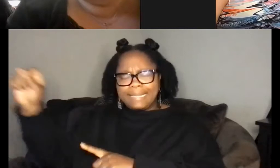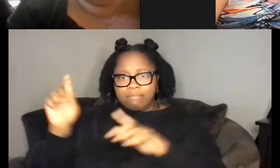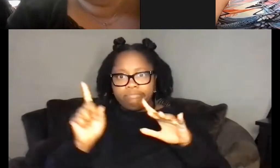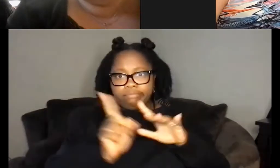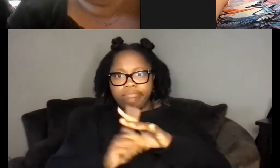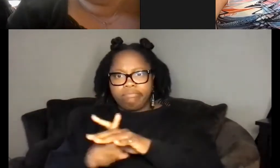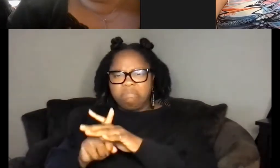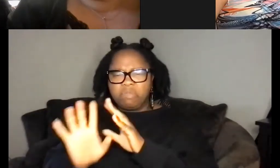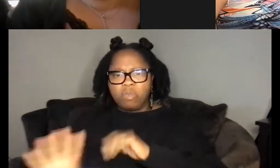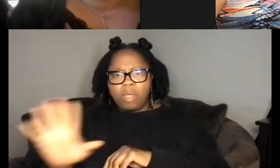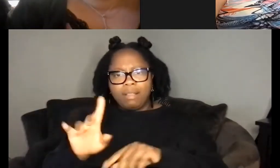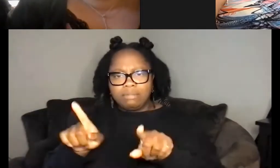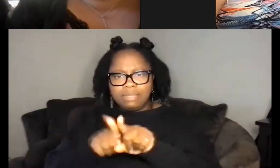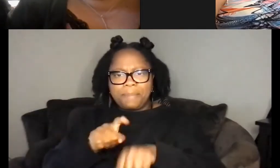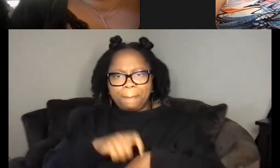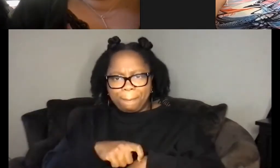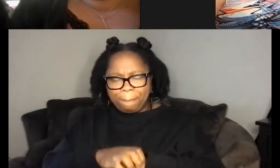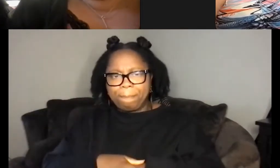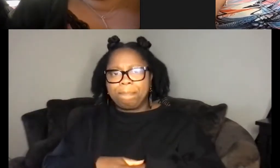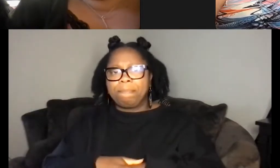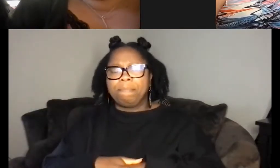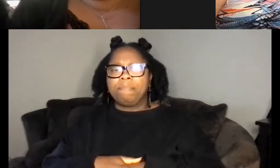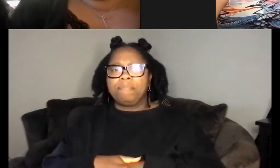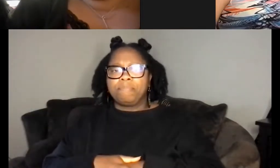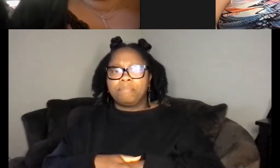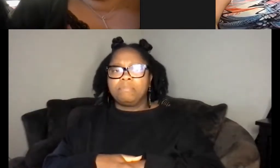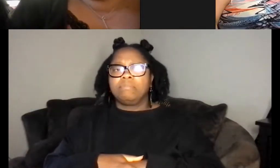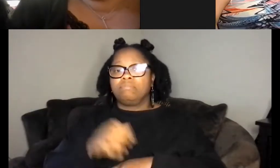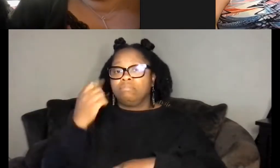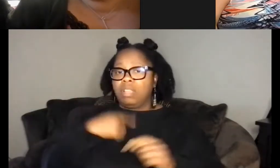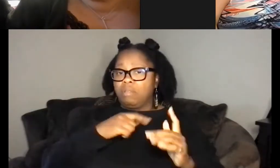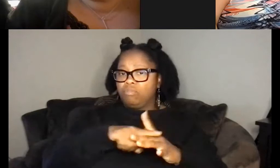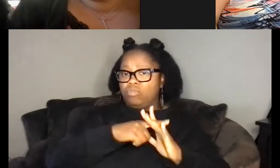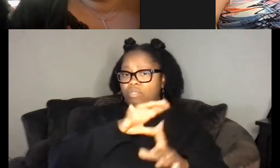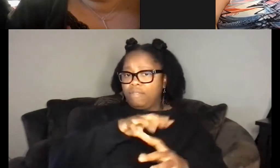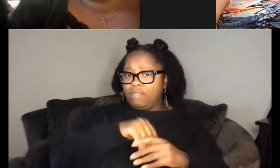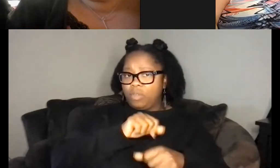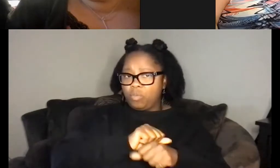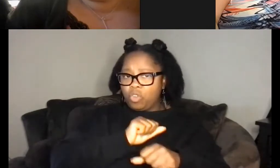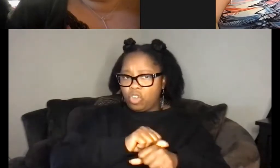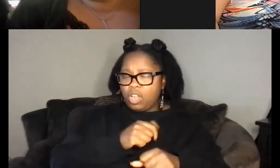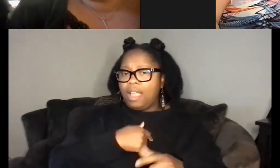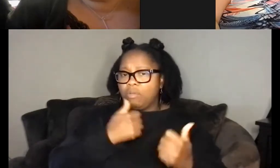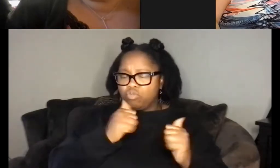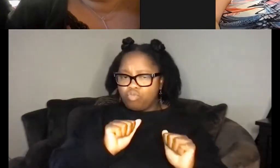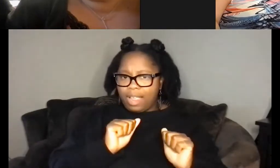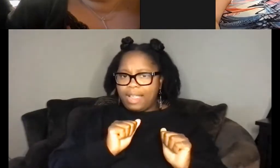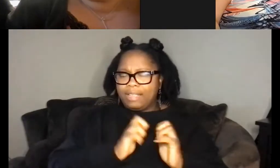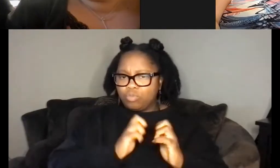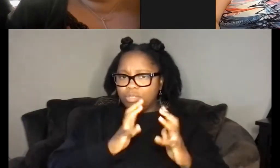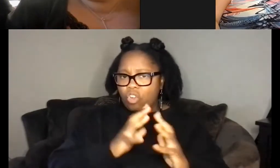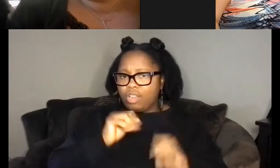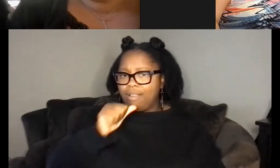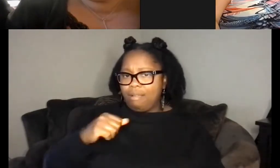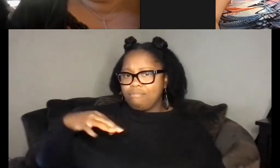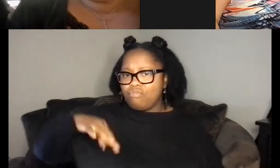time. So when I was starting to do this work, I was actually trying to start a